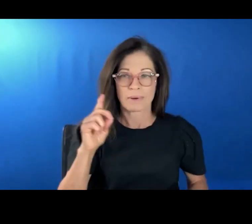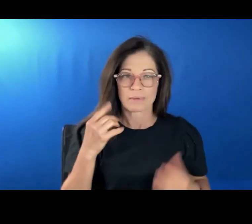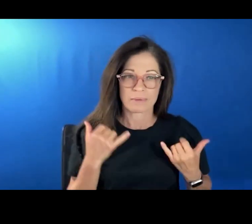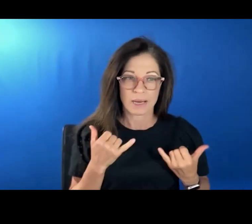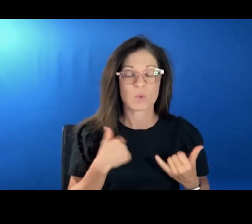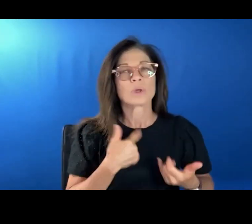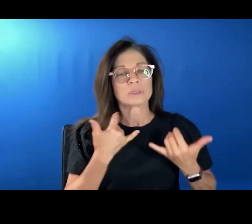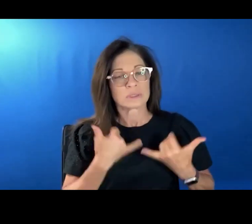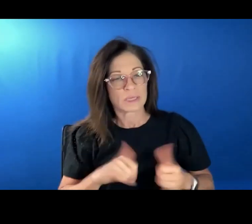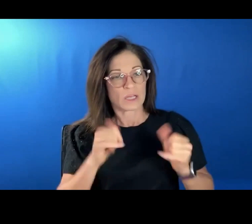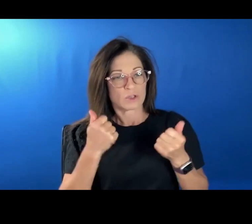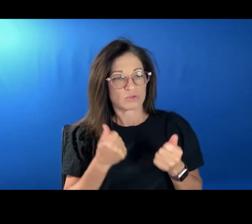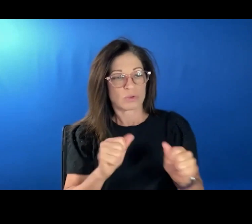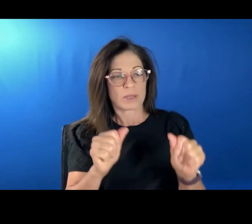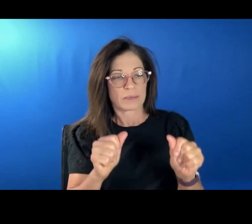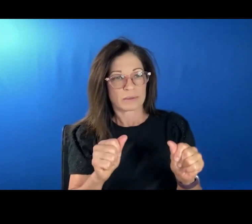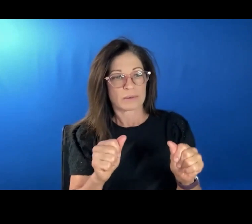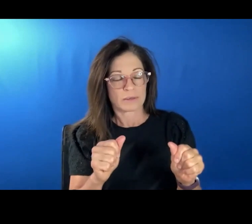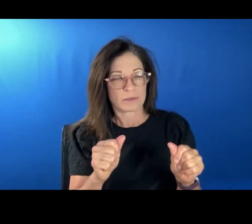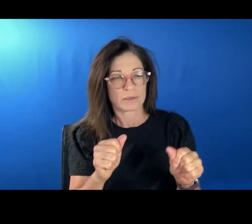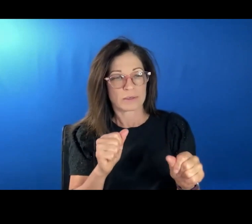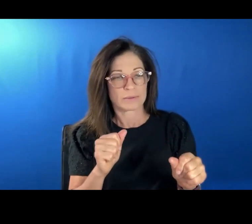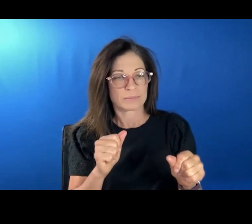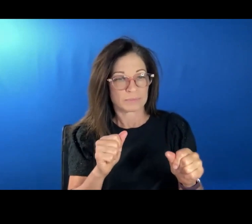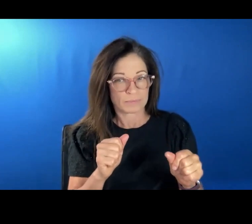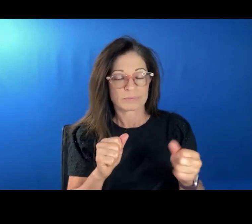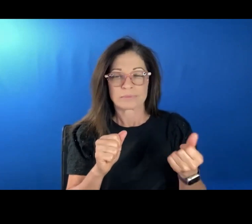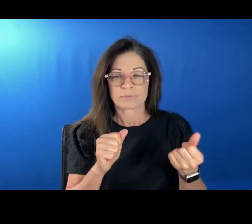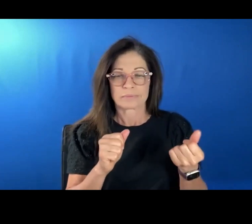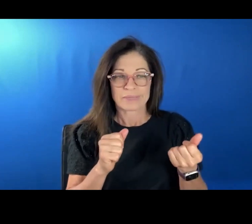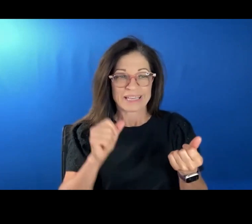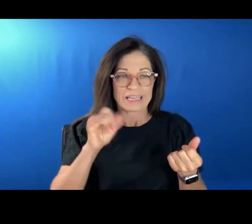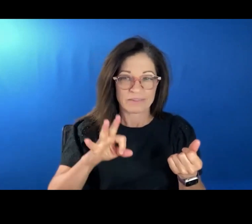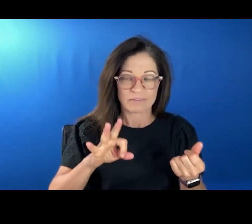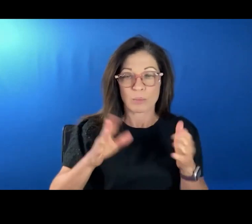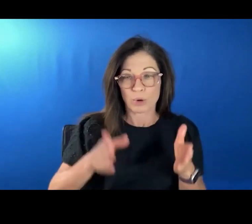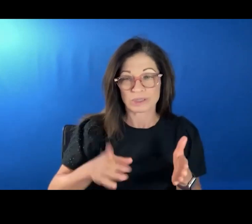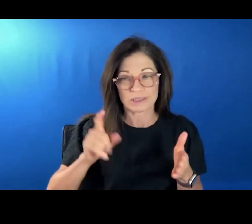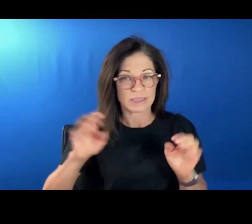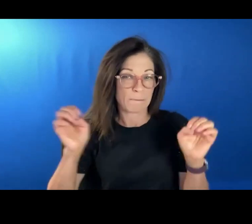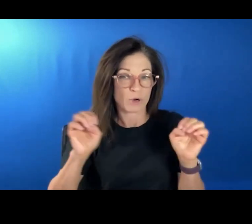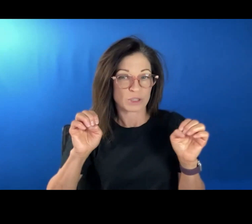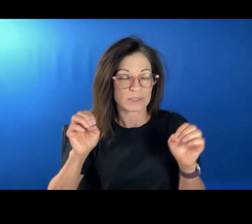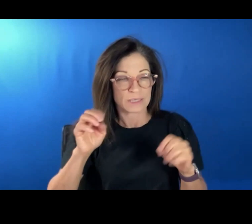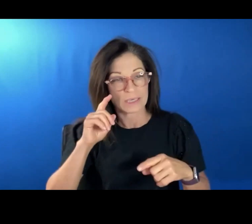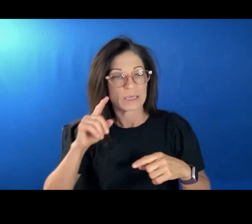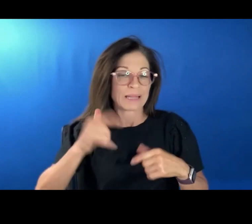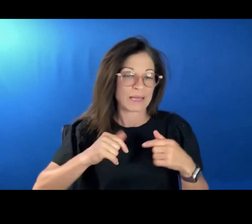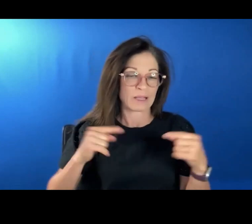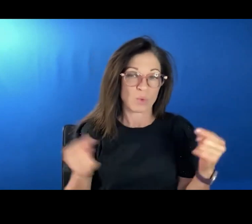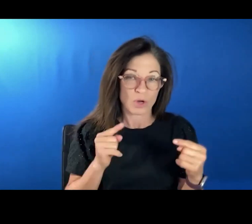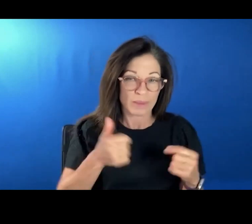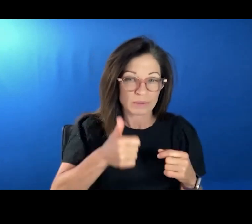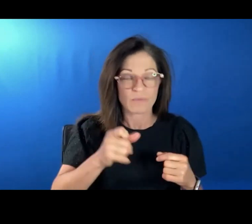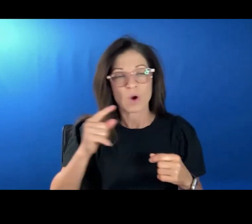still working towards if someone needs to be emergency petitioned for us, is a danger to themselves or others, they still have to go to